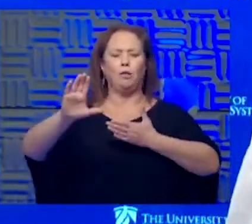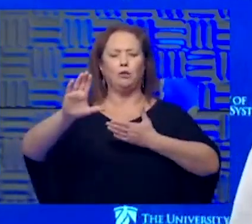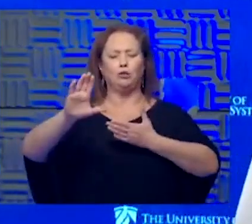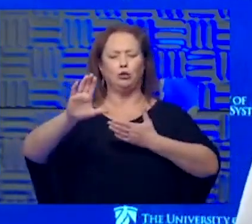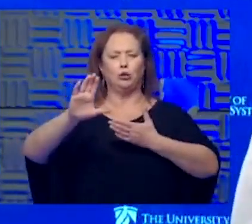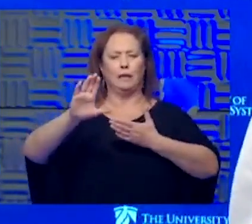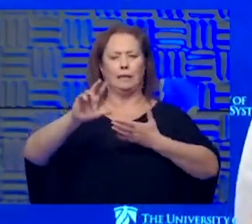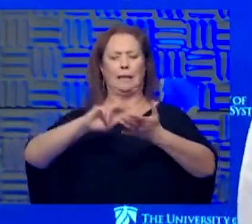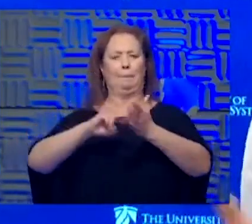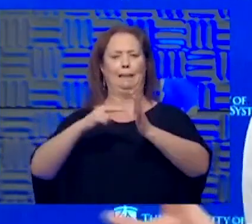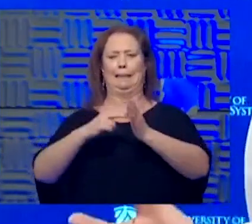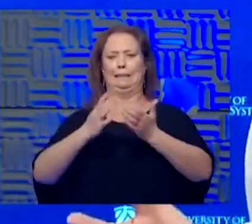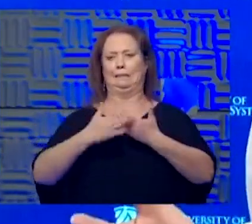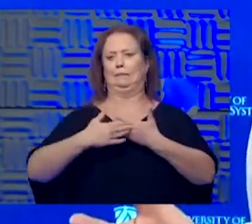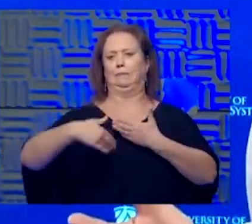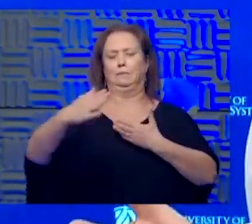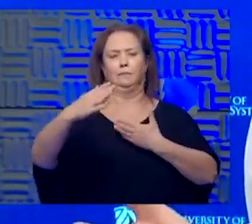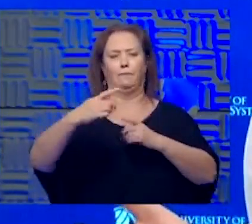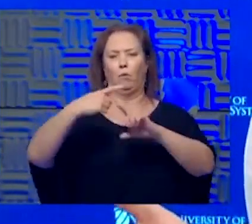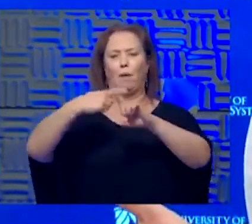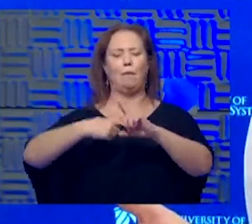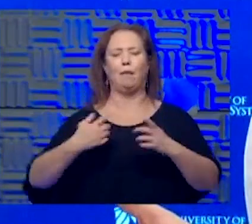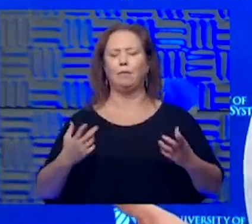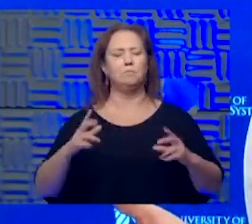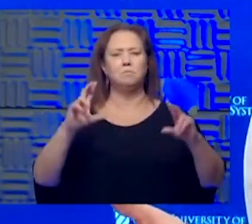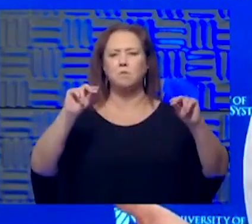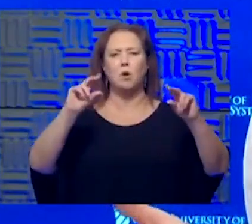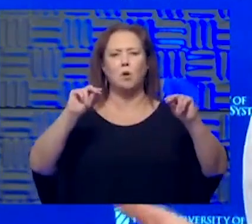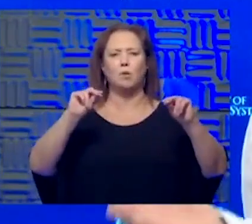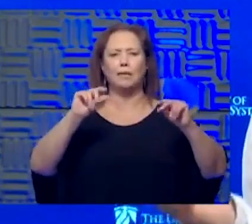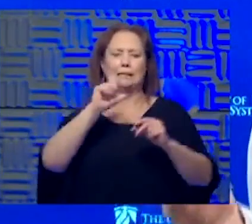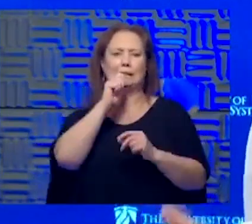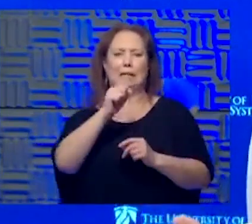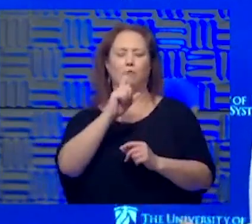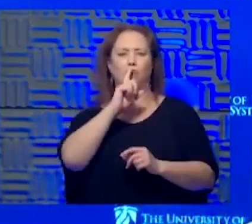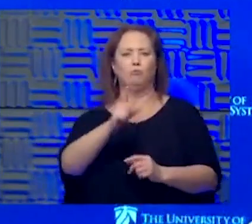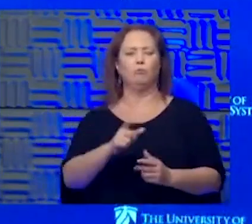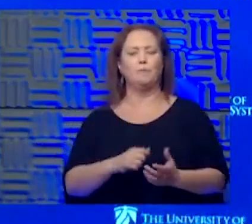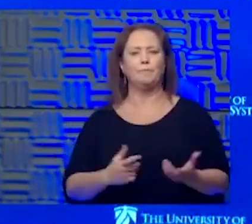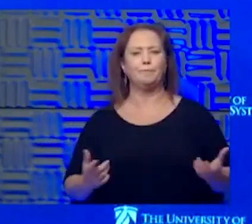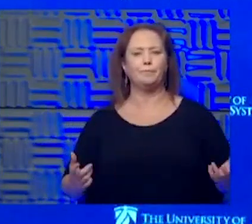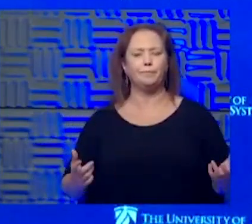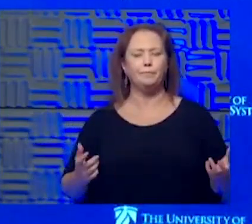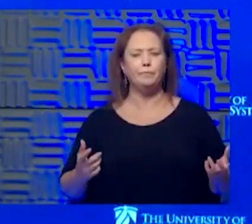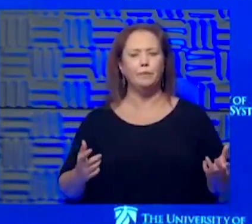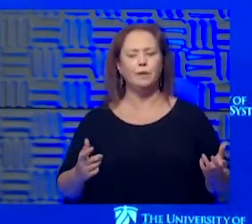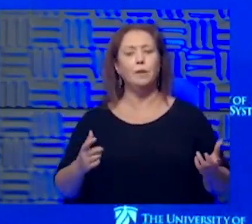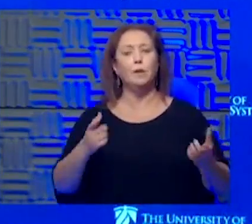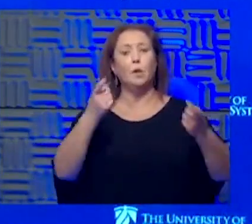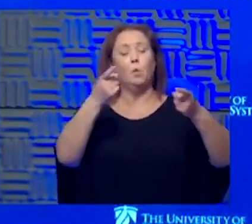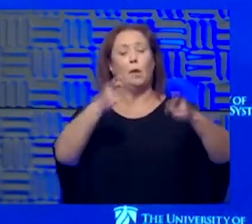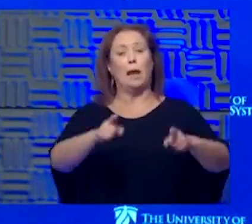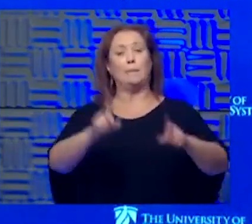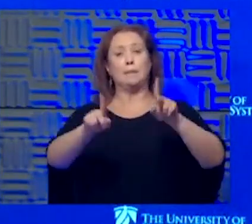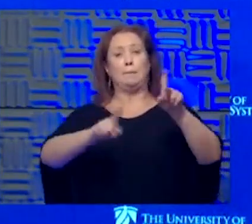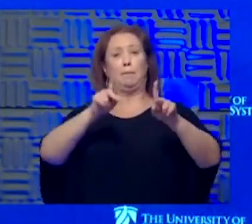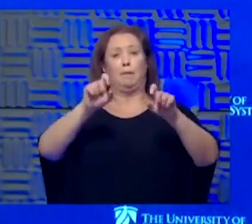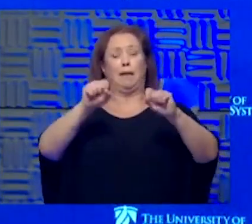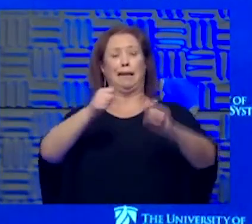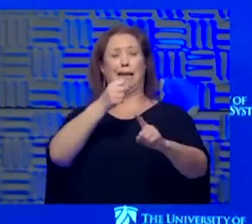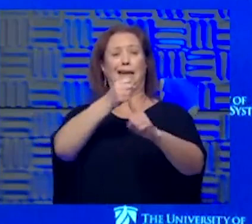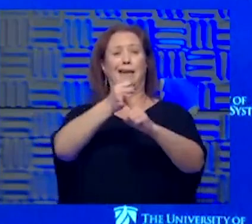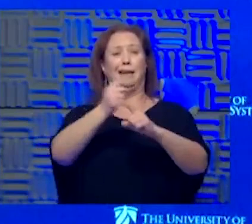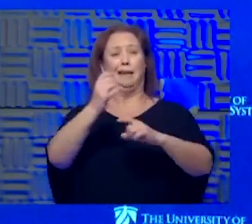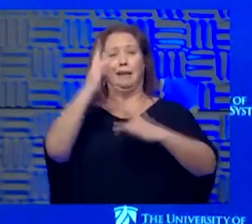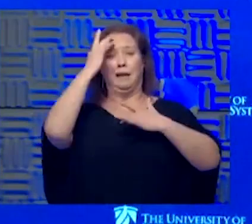much for the next month, no, that's just not true. Because what happens is people could become infected or come